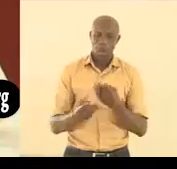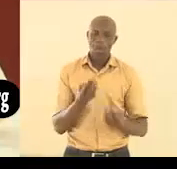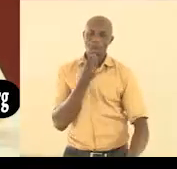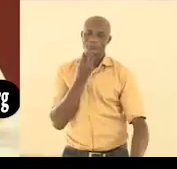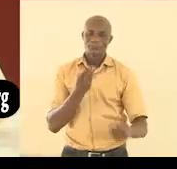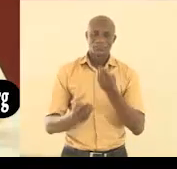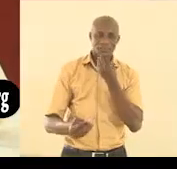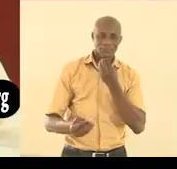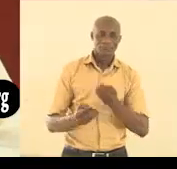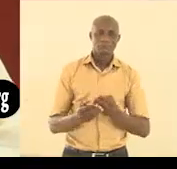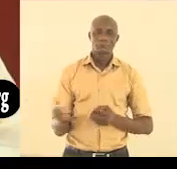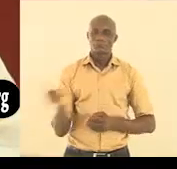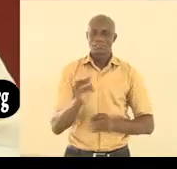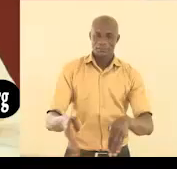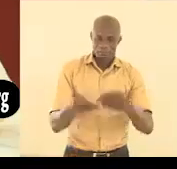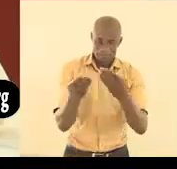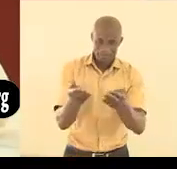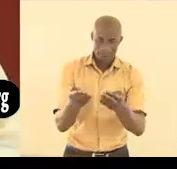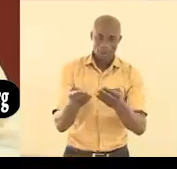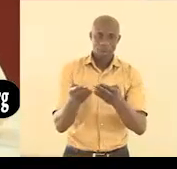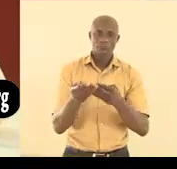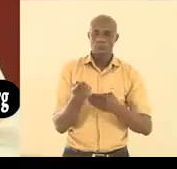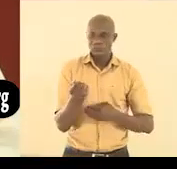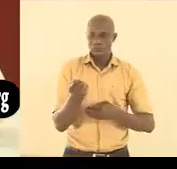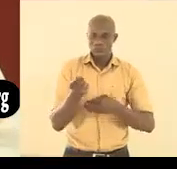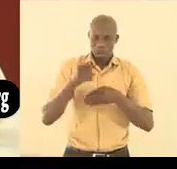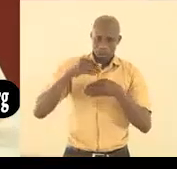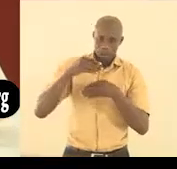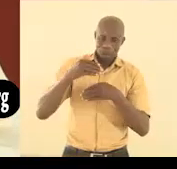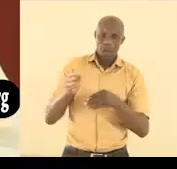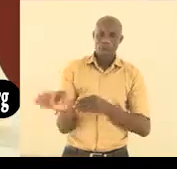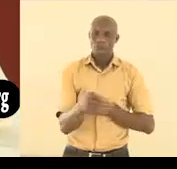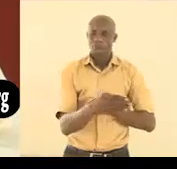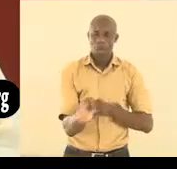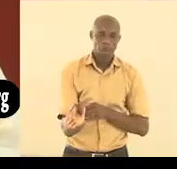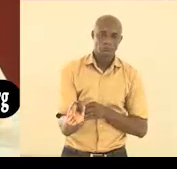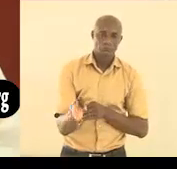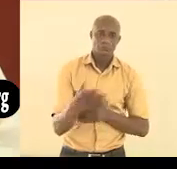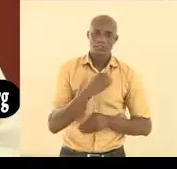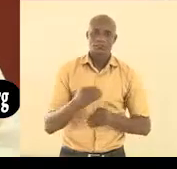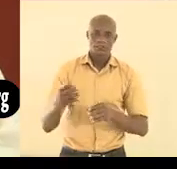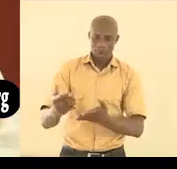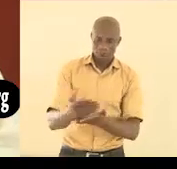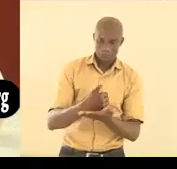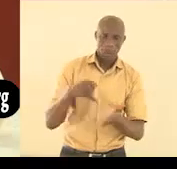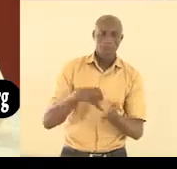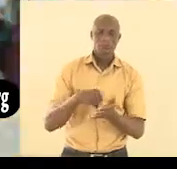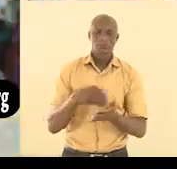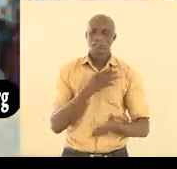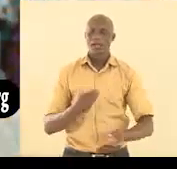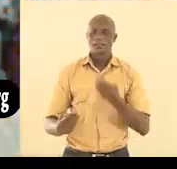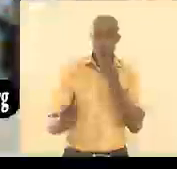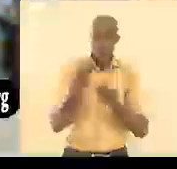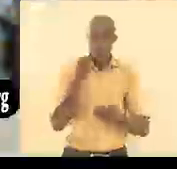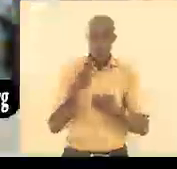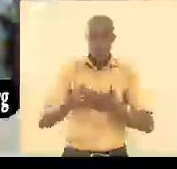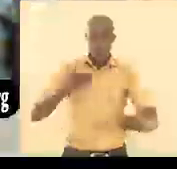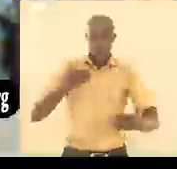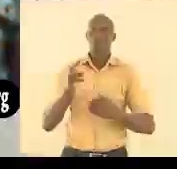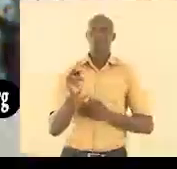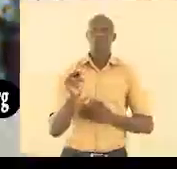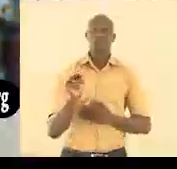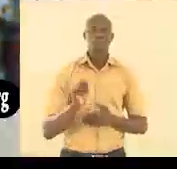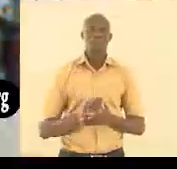eat?" They gave him a piece of broiled fish, and he took it and ate before